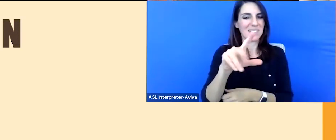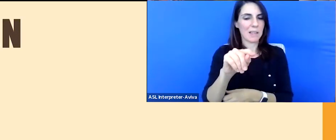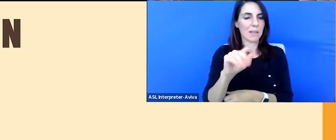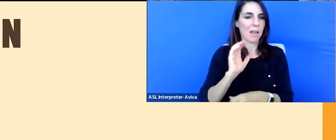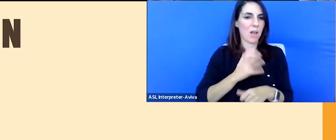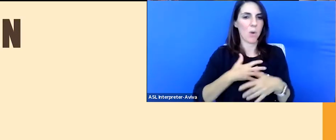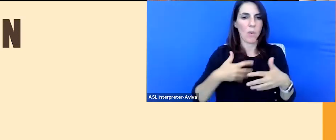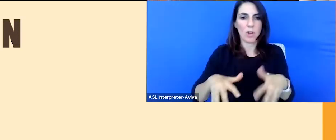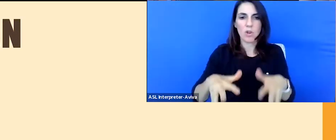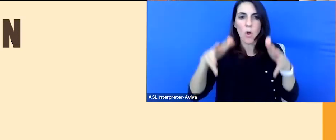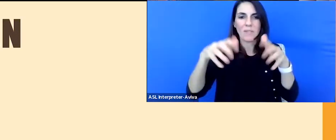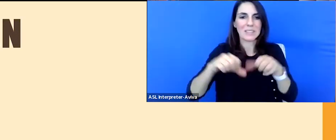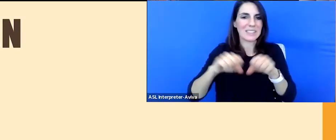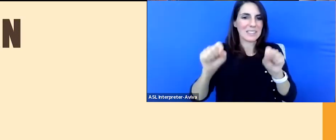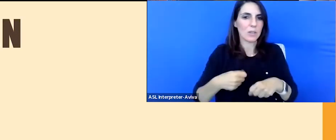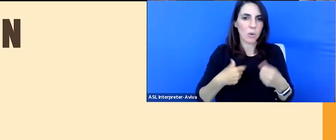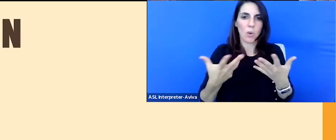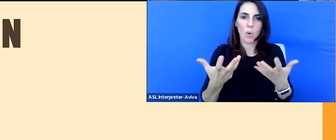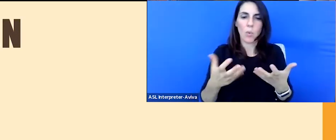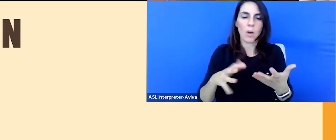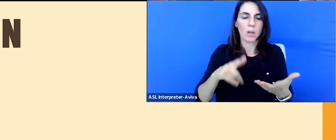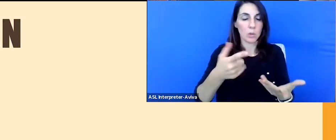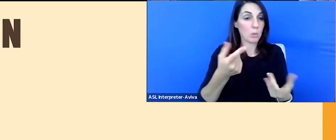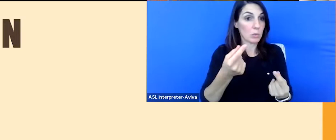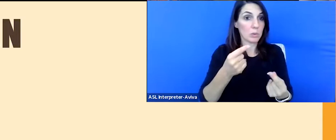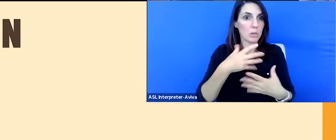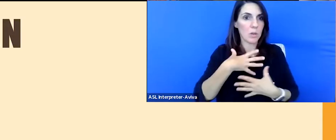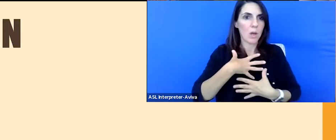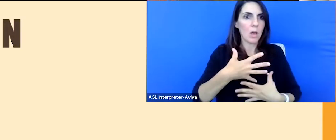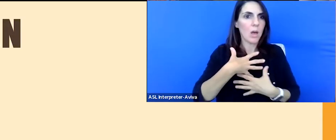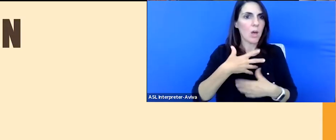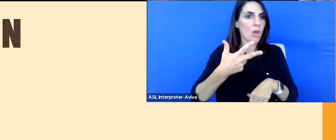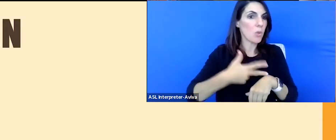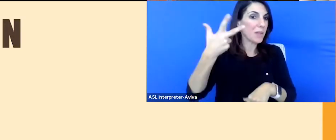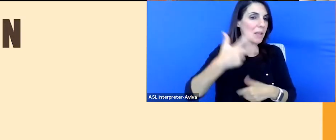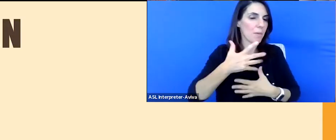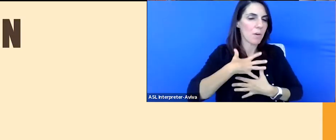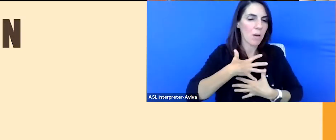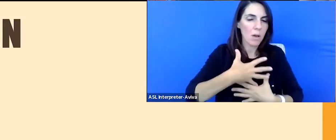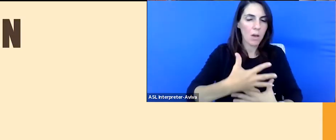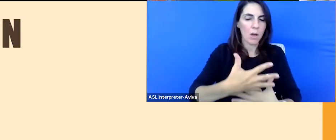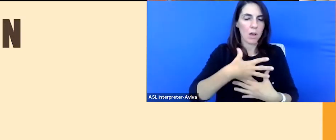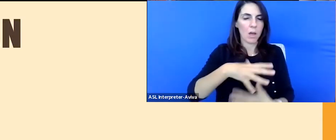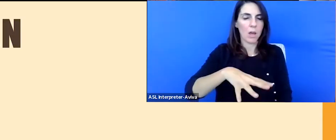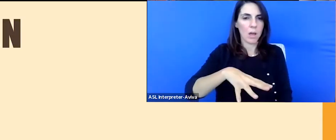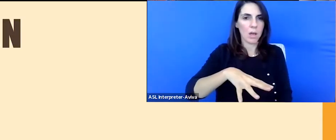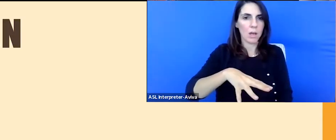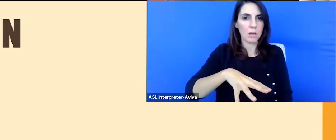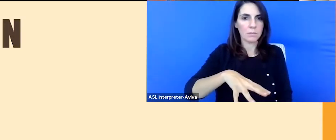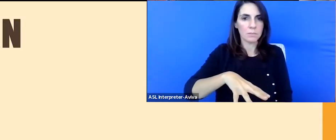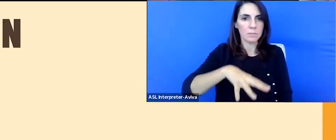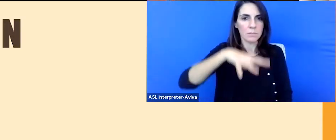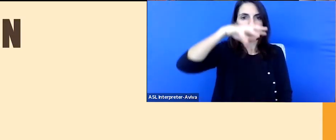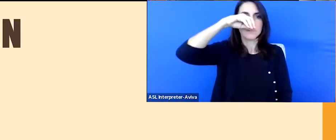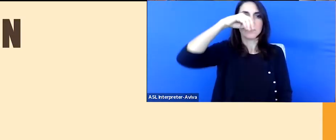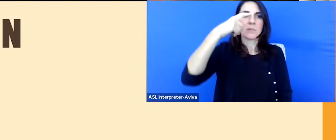Let us take 3 cleansing breaths, inhaling through the nose and exhaling completely and